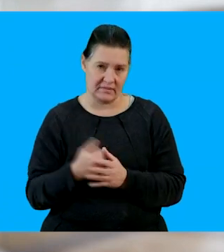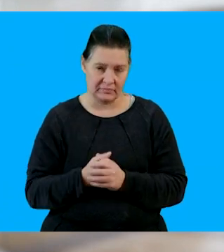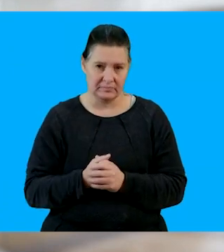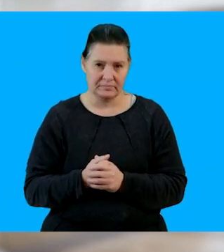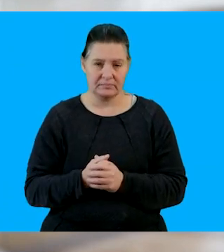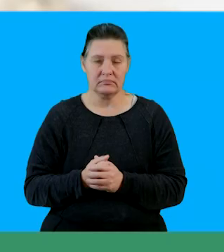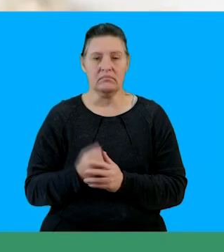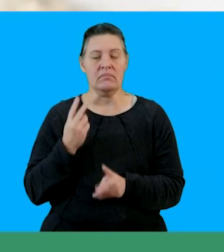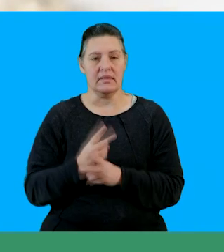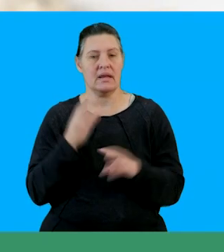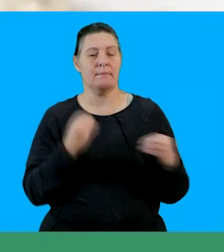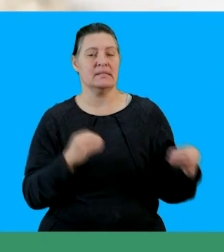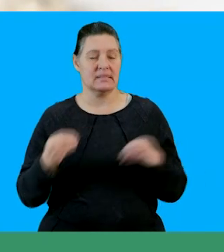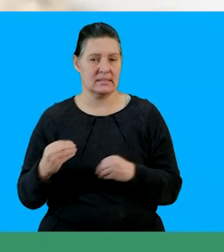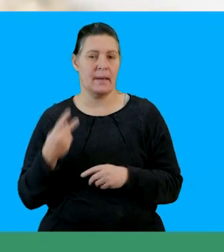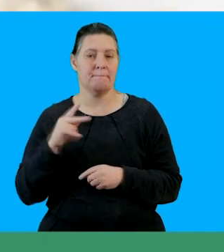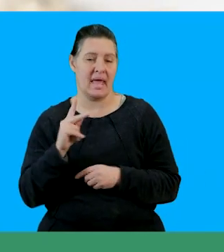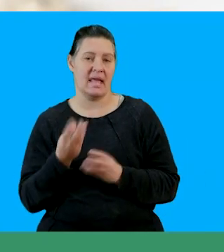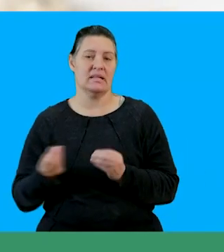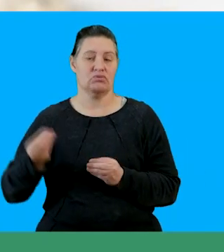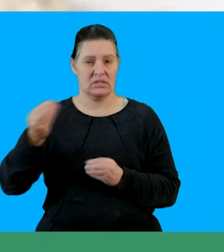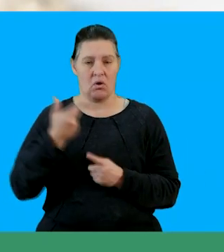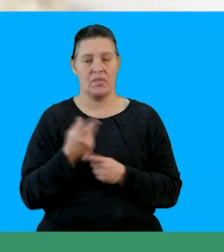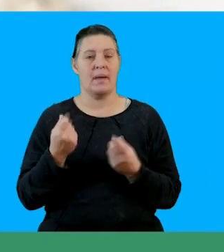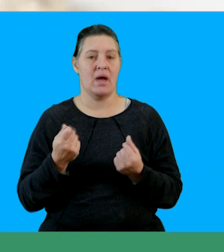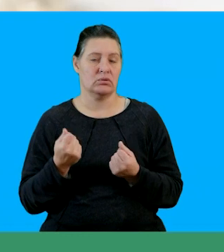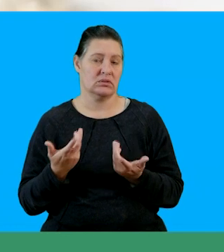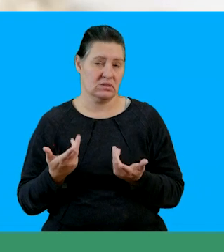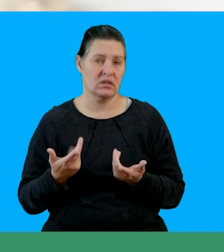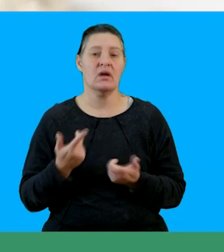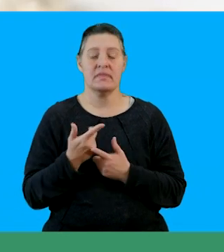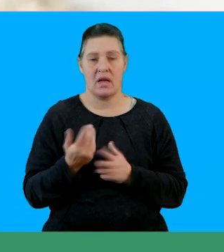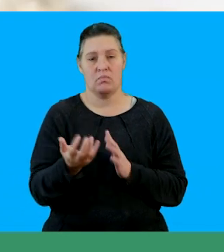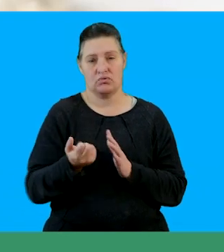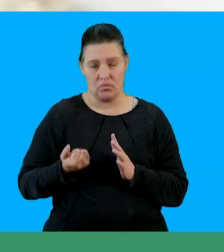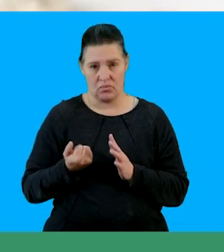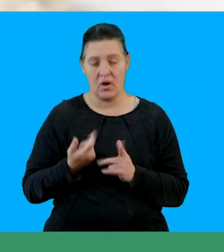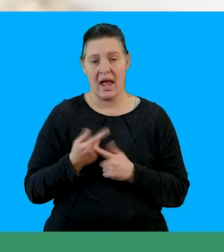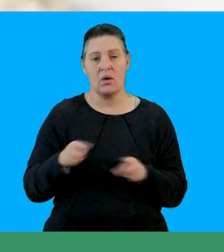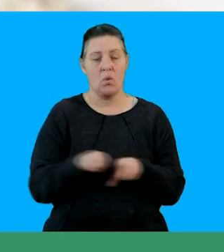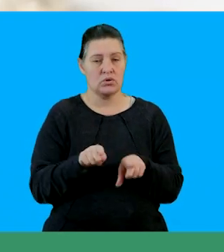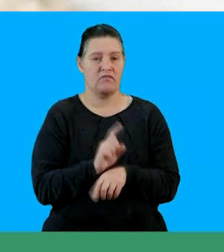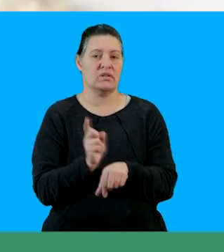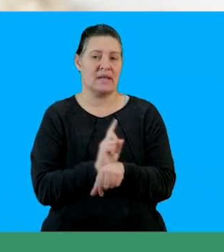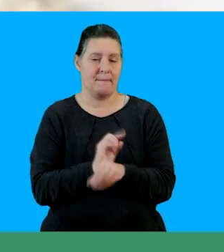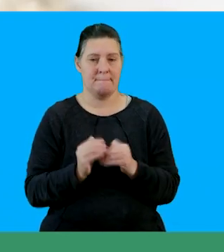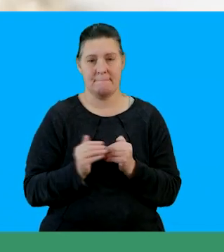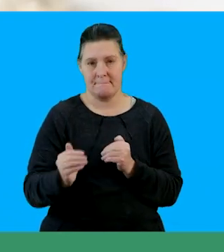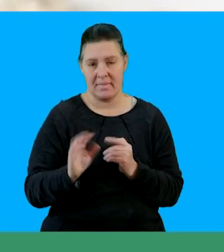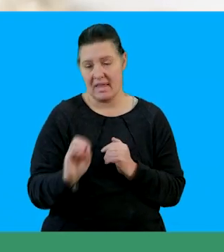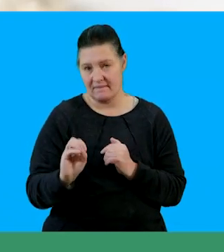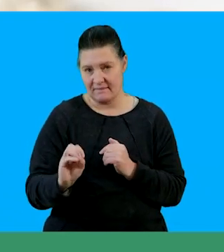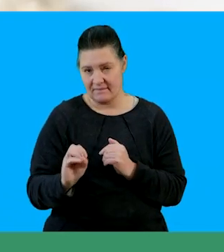you. Then the business pays interest on the amount of money they withdraw and for the period they